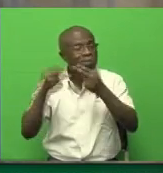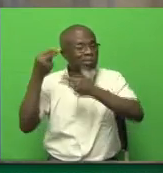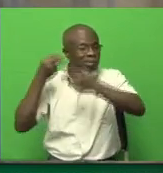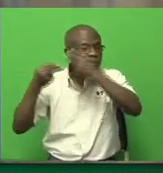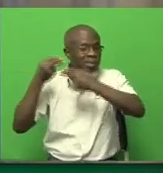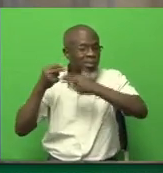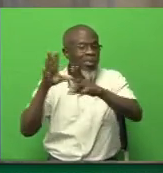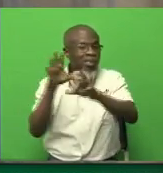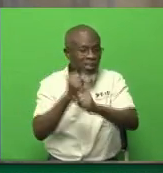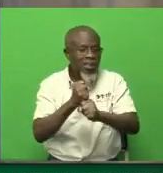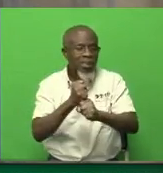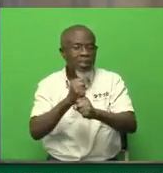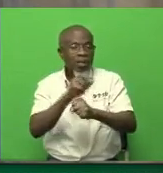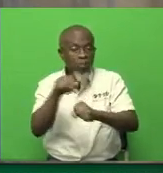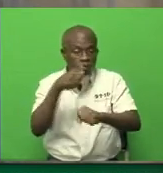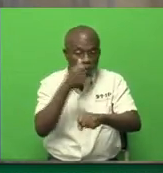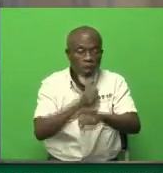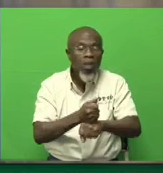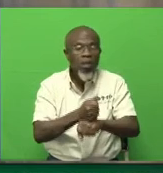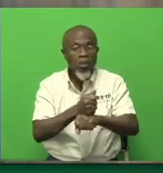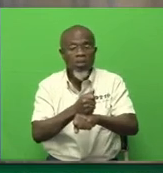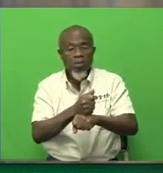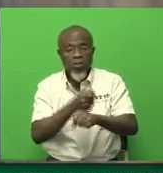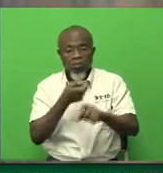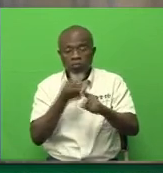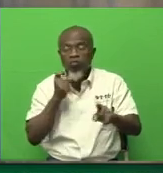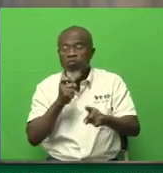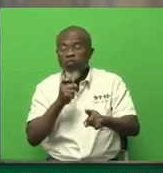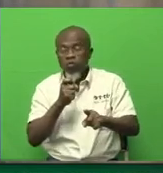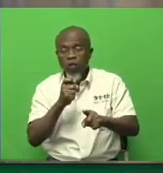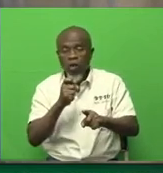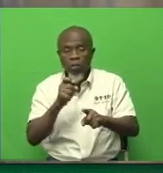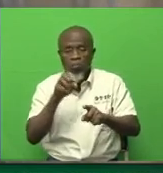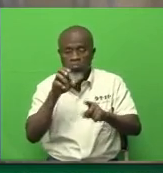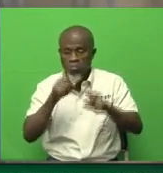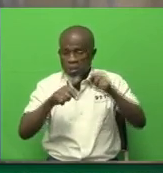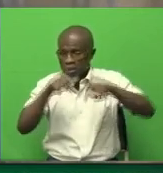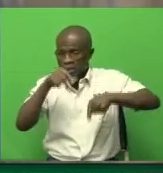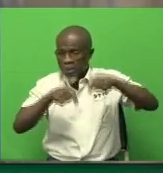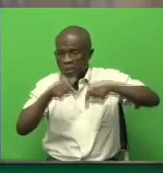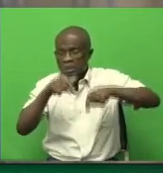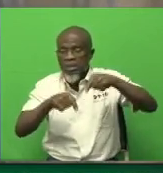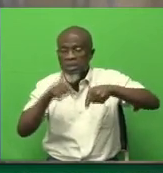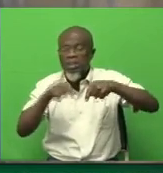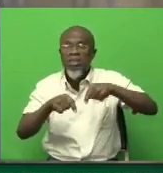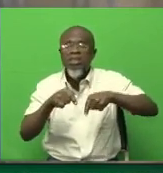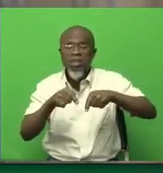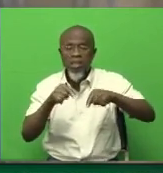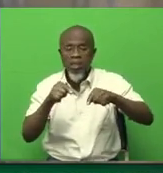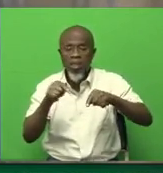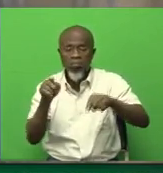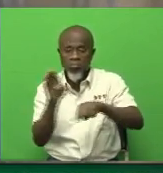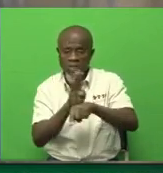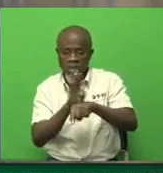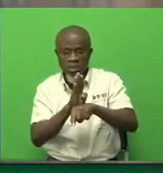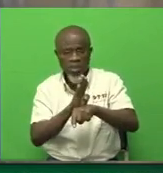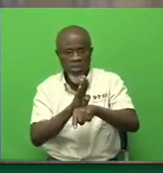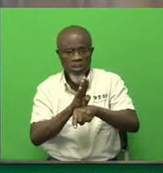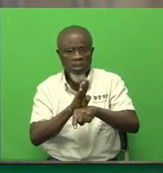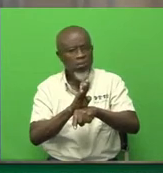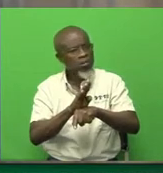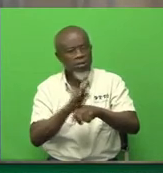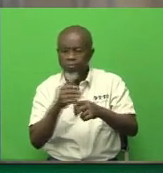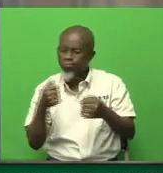approvals from the ministry of energy and energy Industries has proved challenging this changed